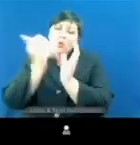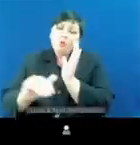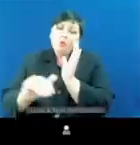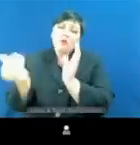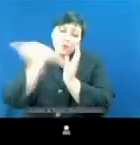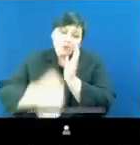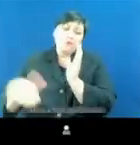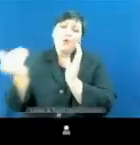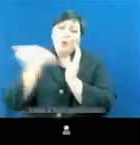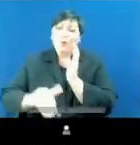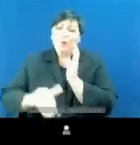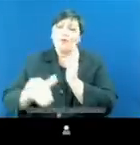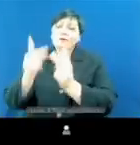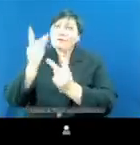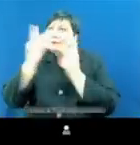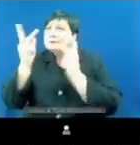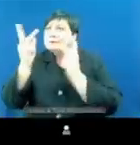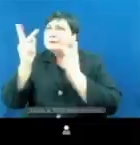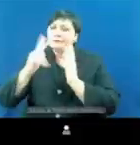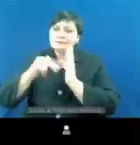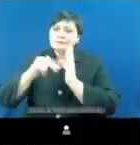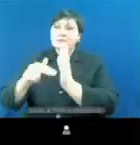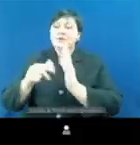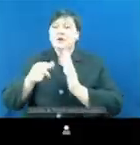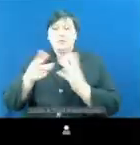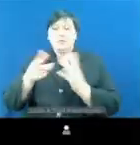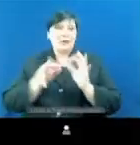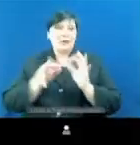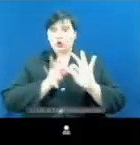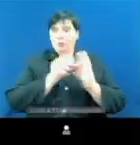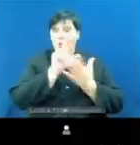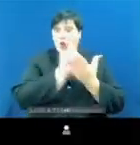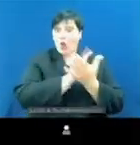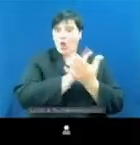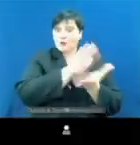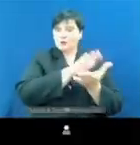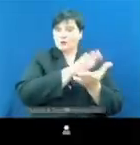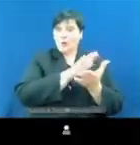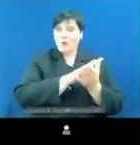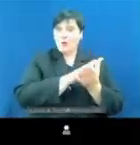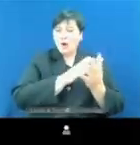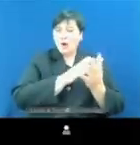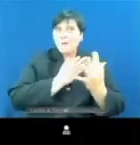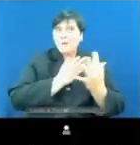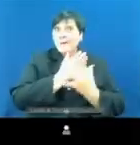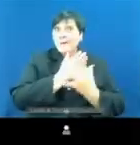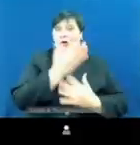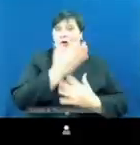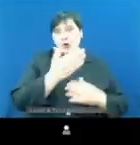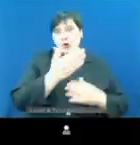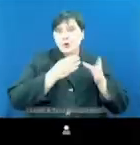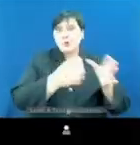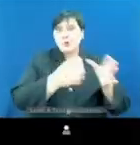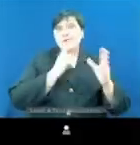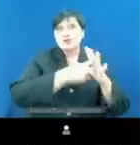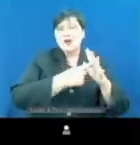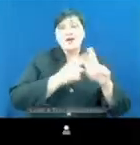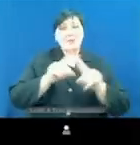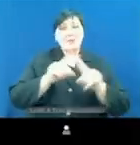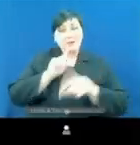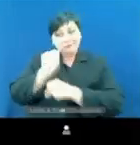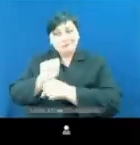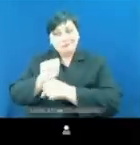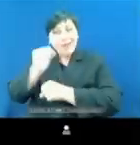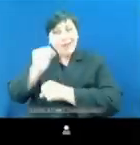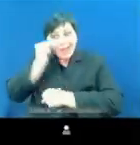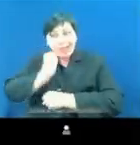And interpreting law school is a good way to do that, but that won't get you what you need in terms of really practical everyday being